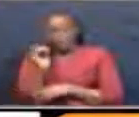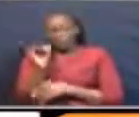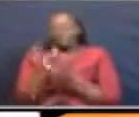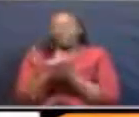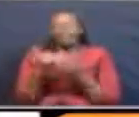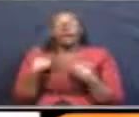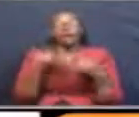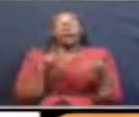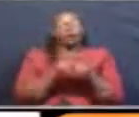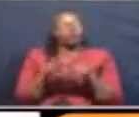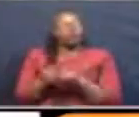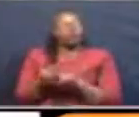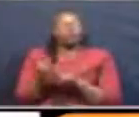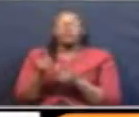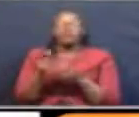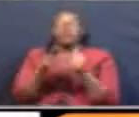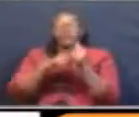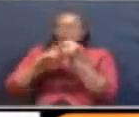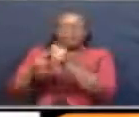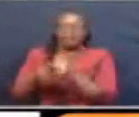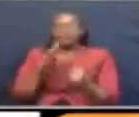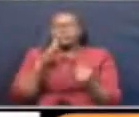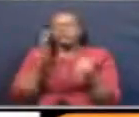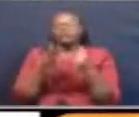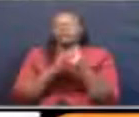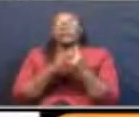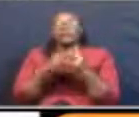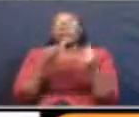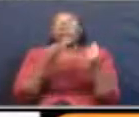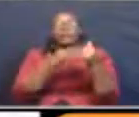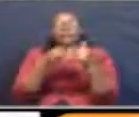know that there are also